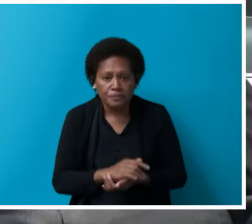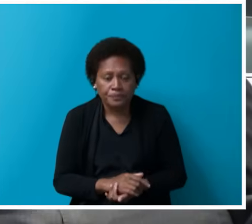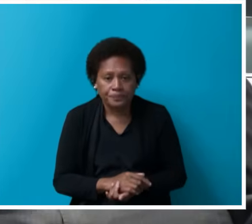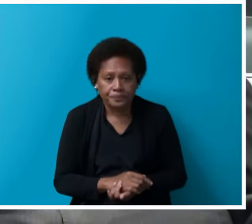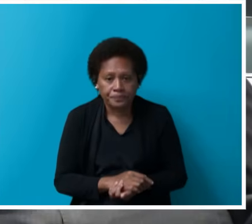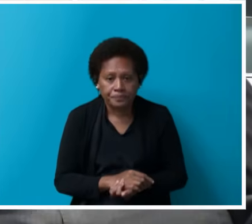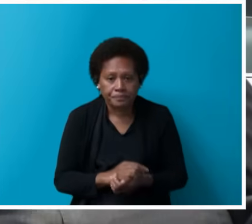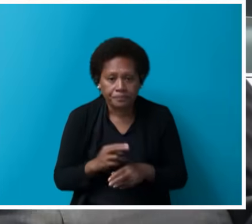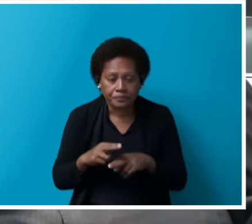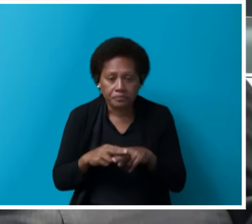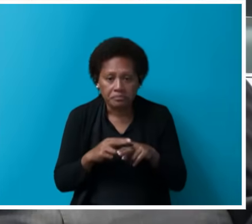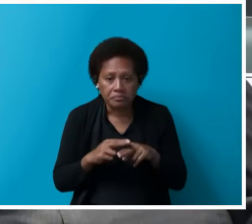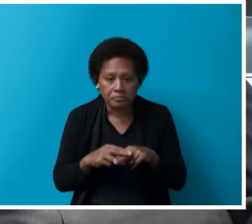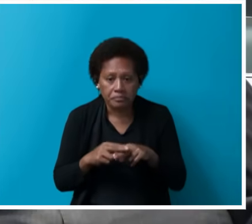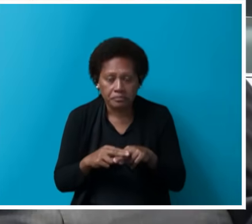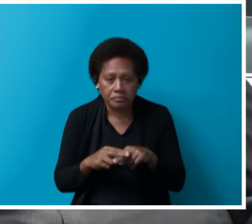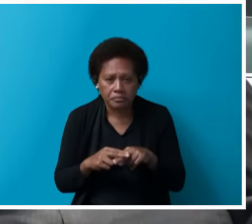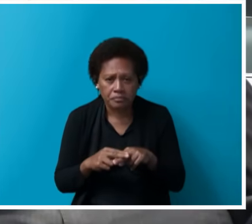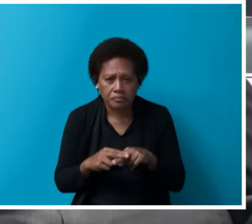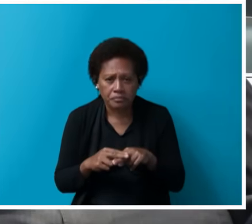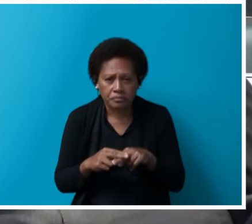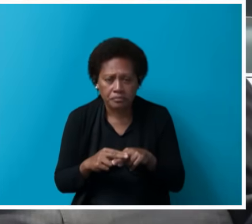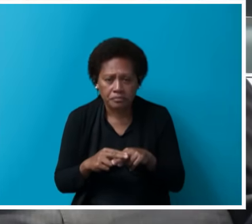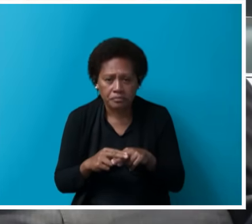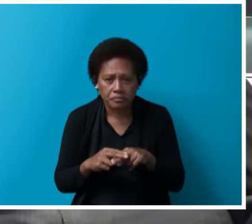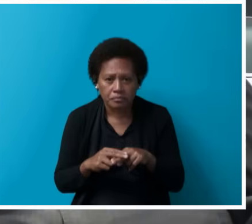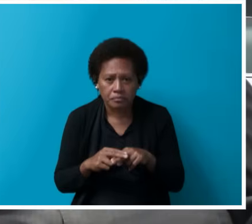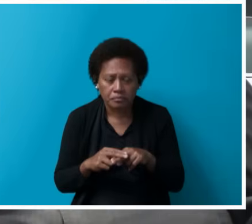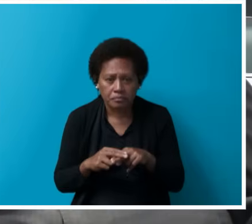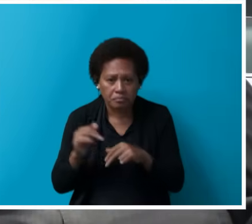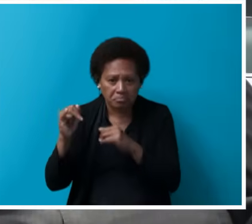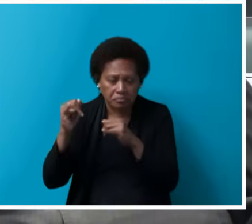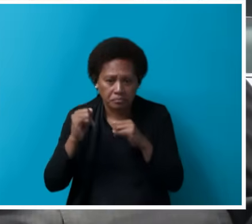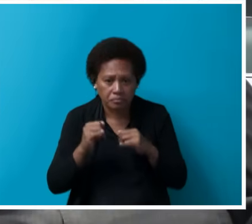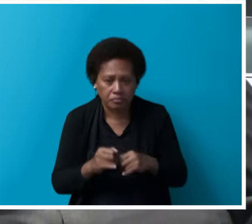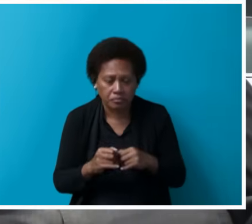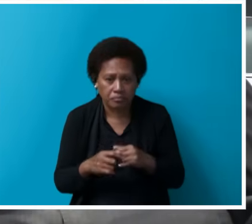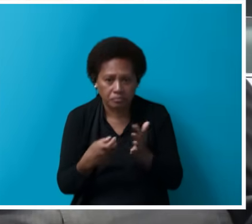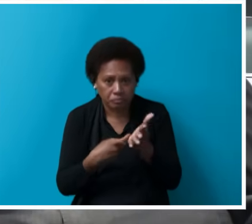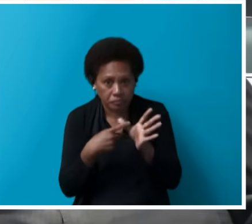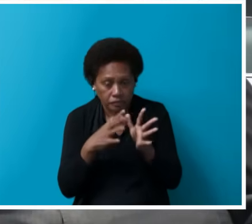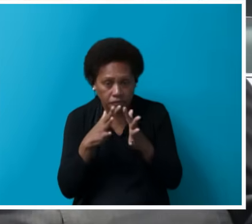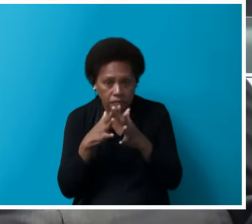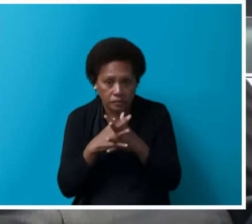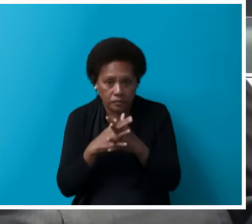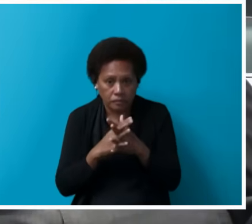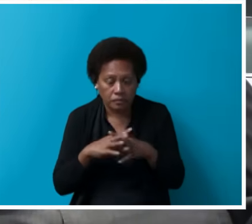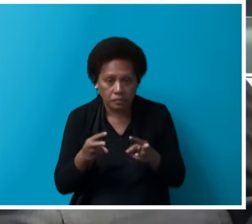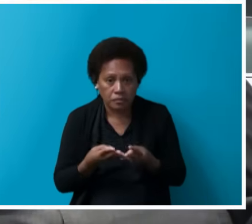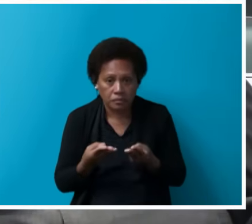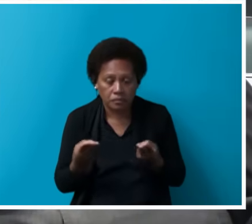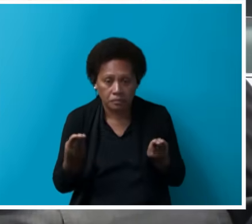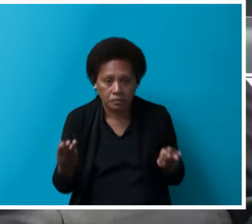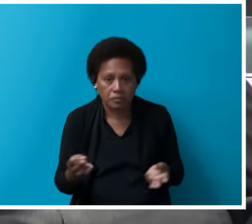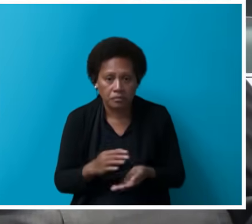Fiji Dairy Limited is a small-scale processor that imports almost all its raw materials in the form of semi-finished butter. And